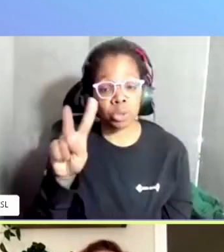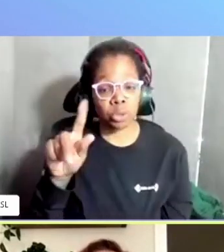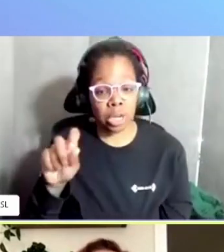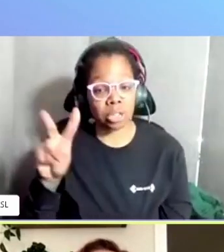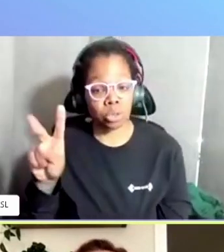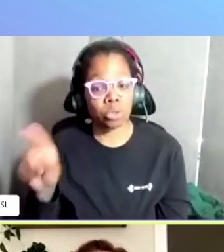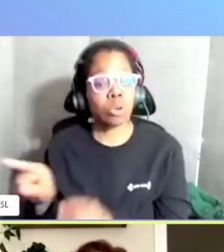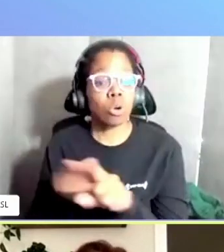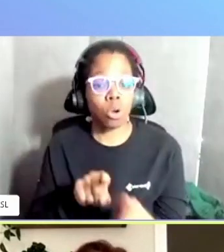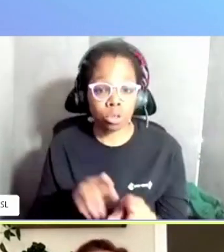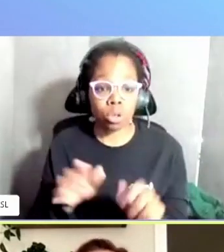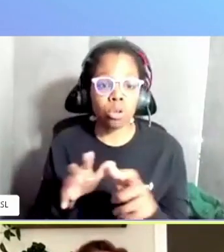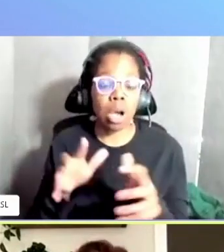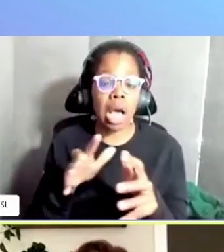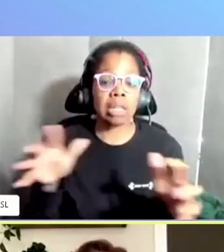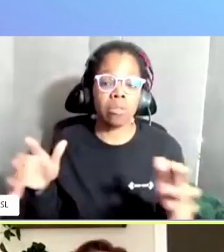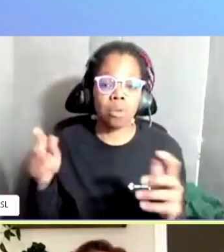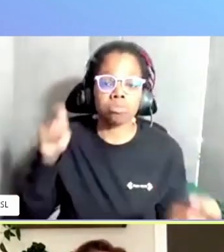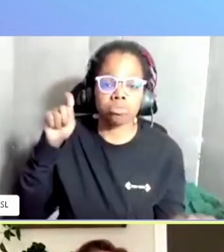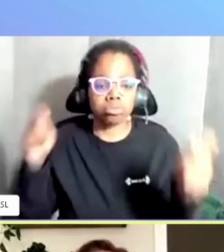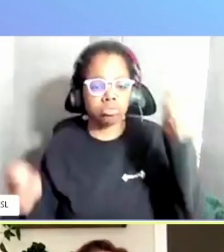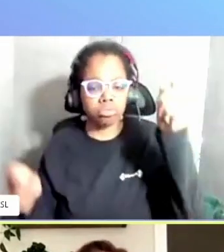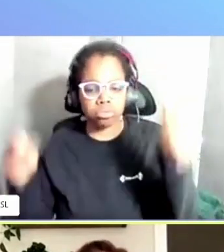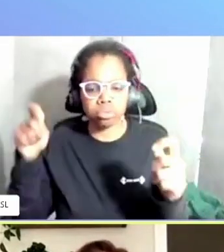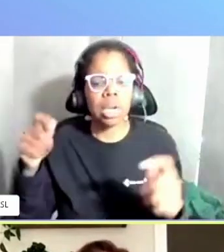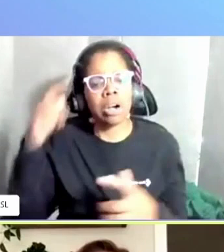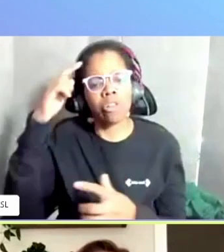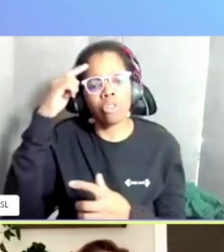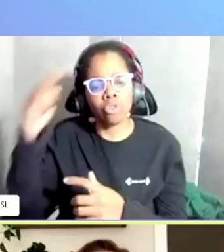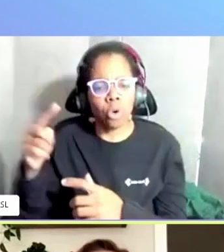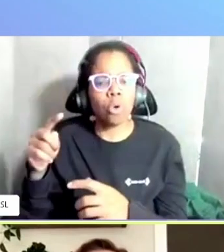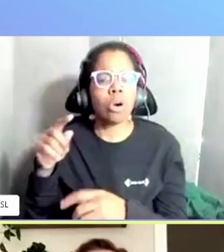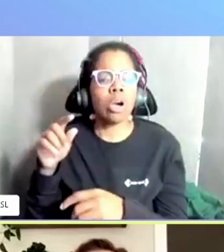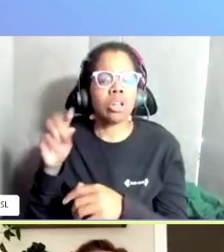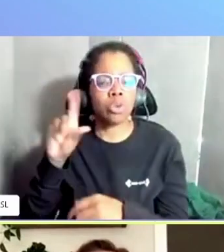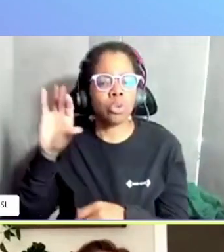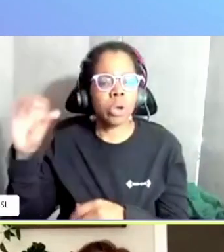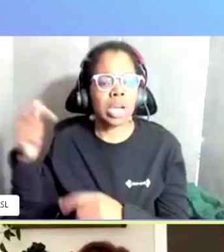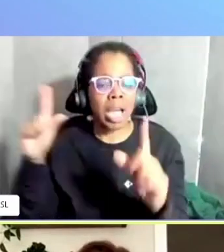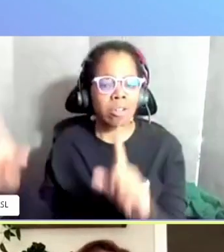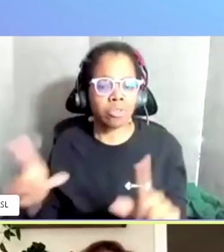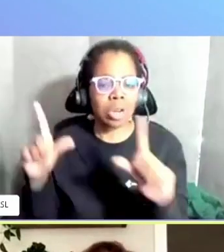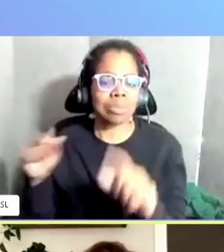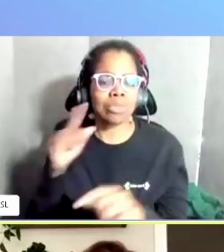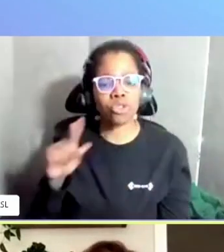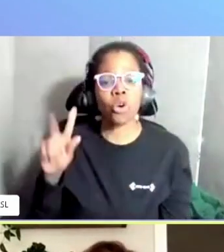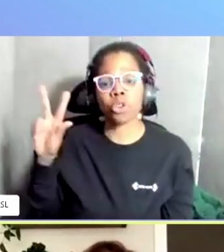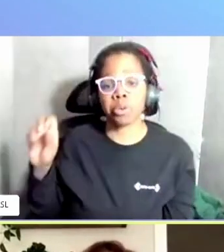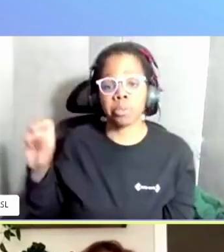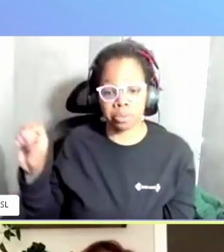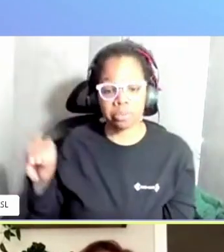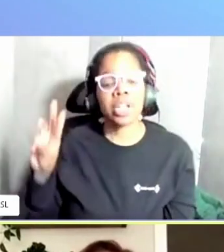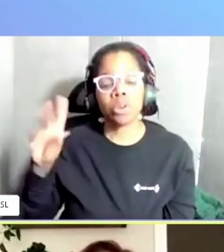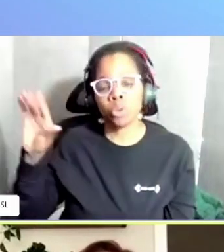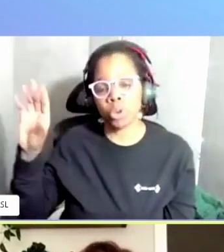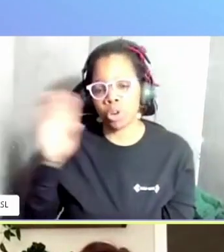been a massive reimagining of the WCAG framework underway in WCAG 3, which Wilco will talk